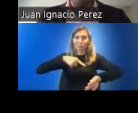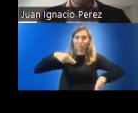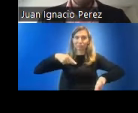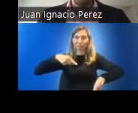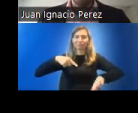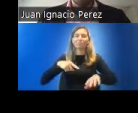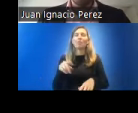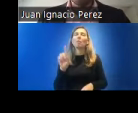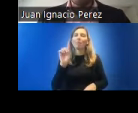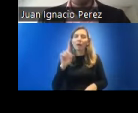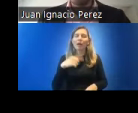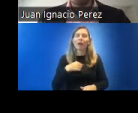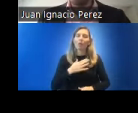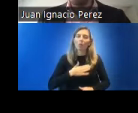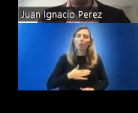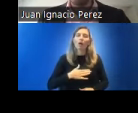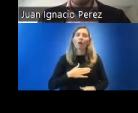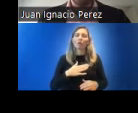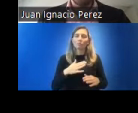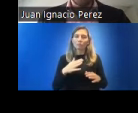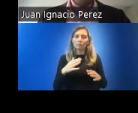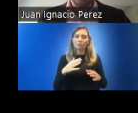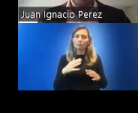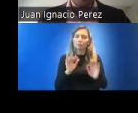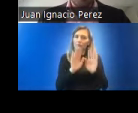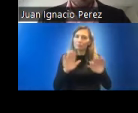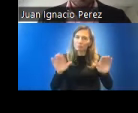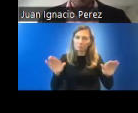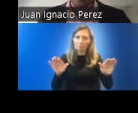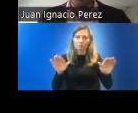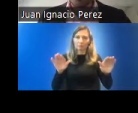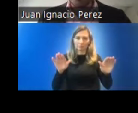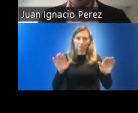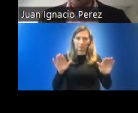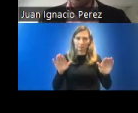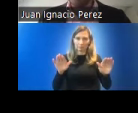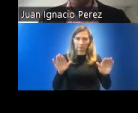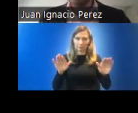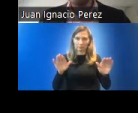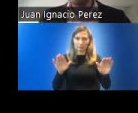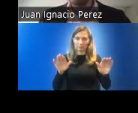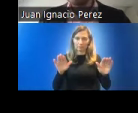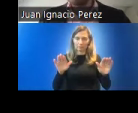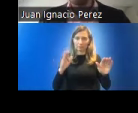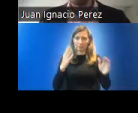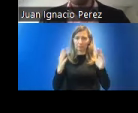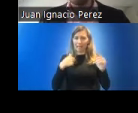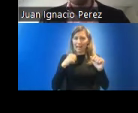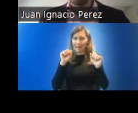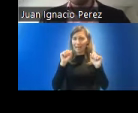just, if colleagues in the organization allow to let me go for 4 to 5 more minutes, that would be great. Just to